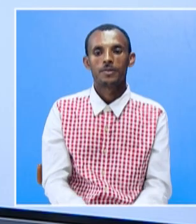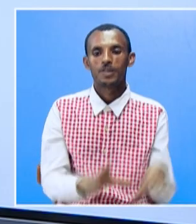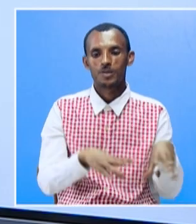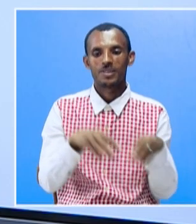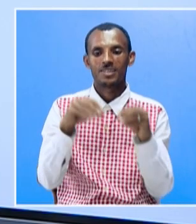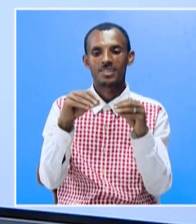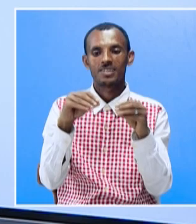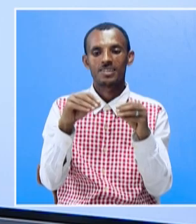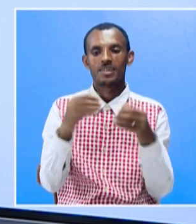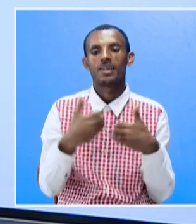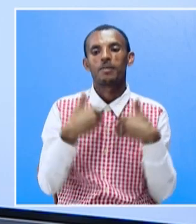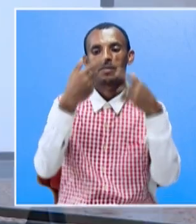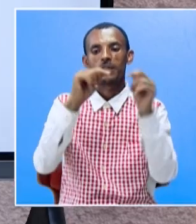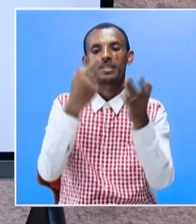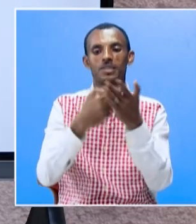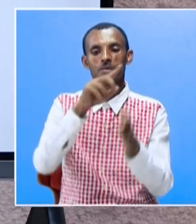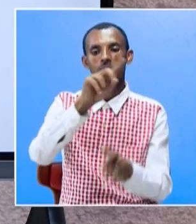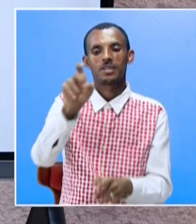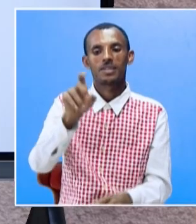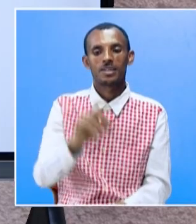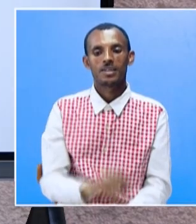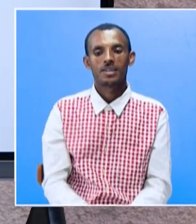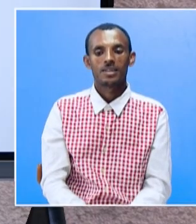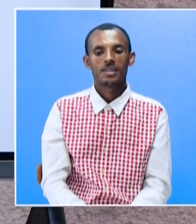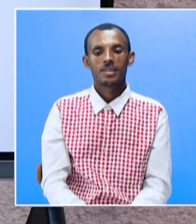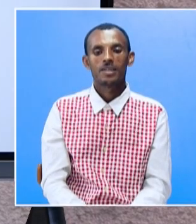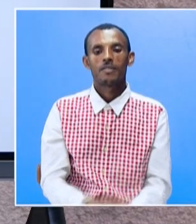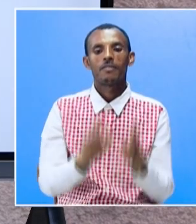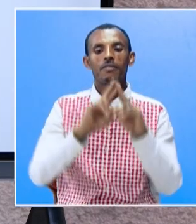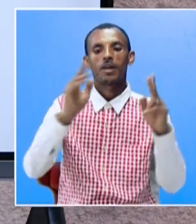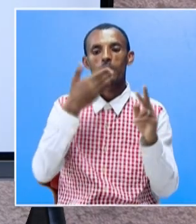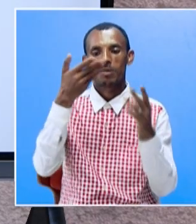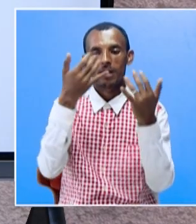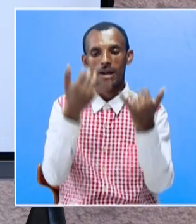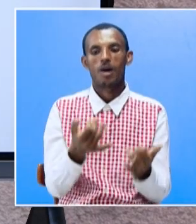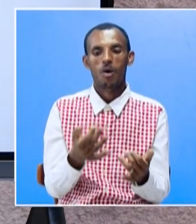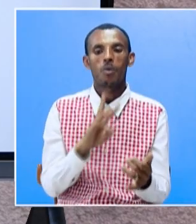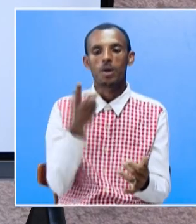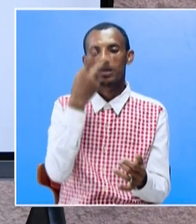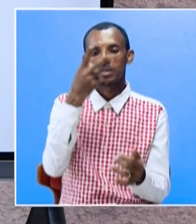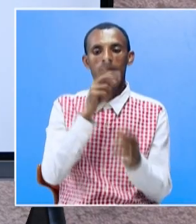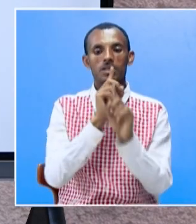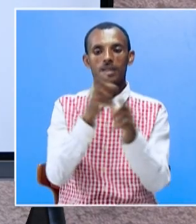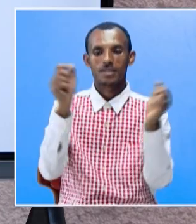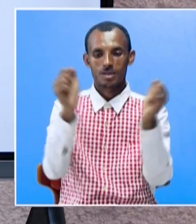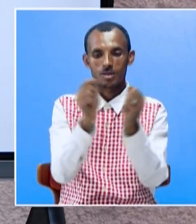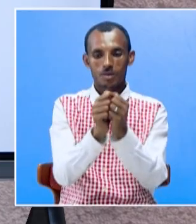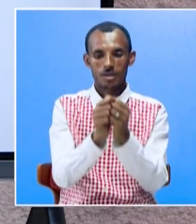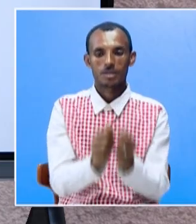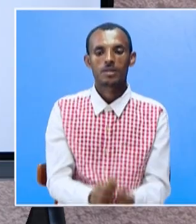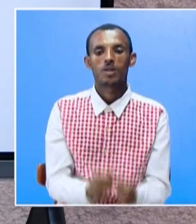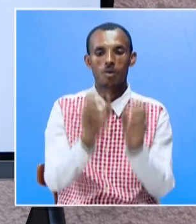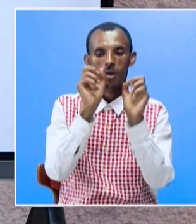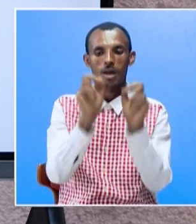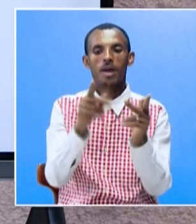Students, have you tried the question? Very good. Now we'll see the answer together.